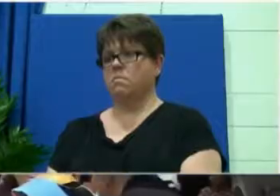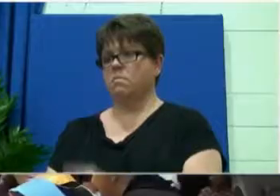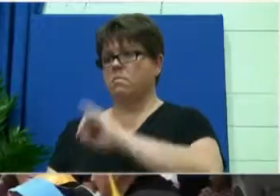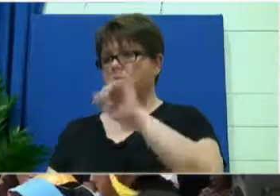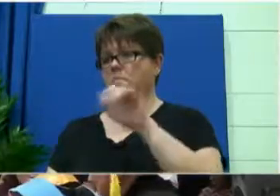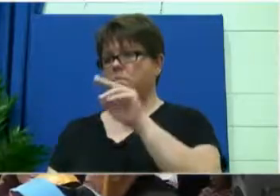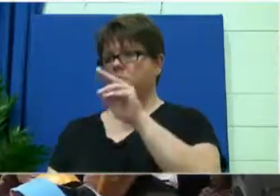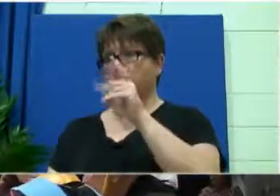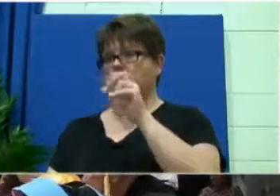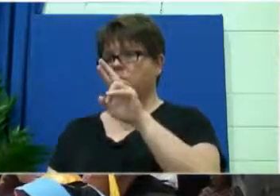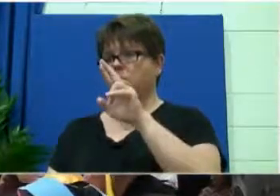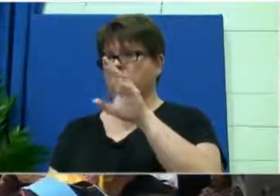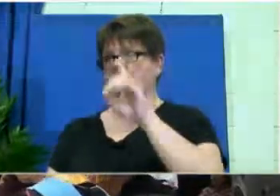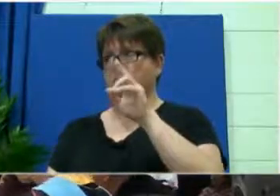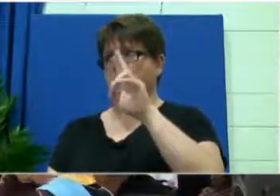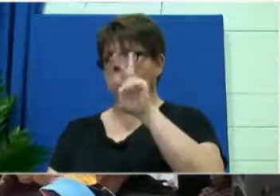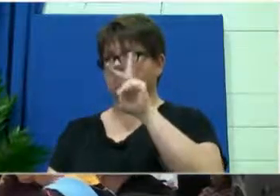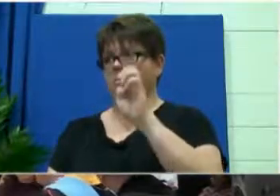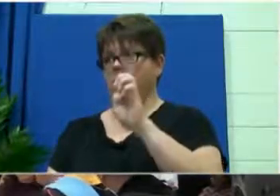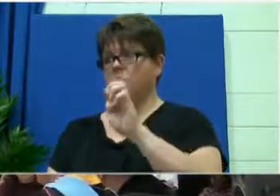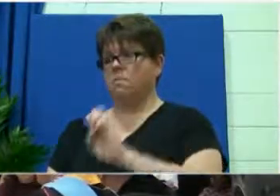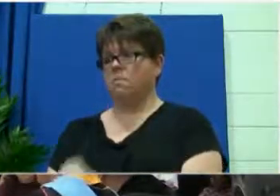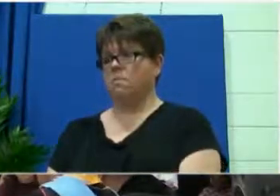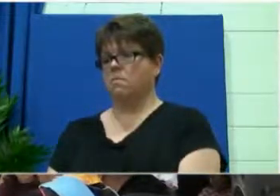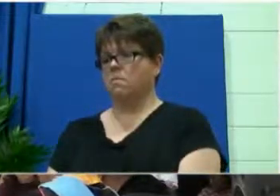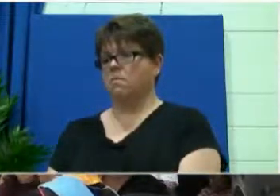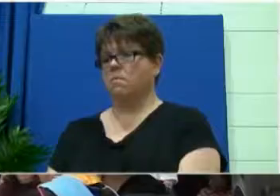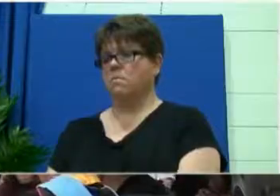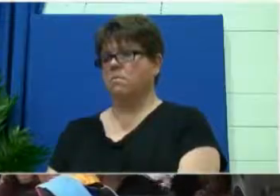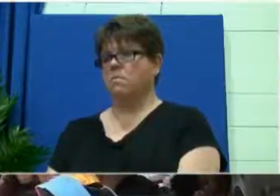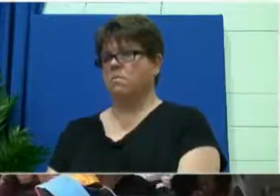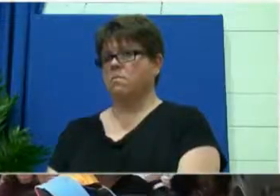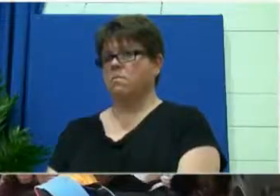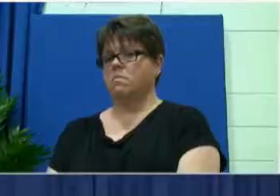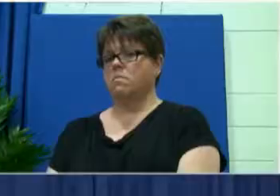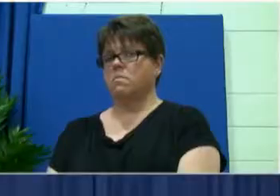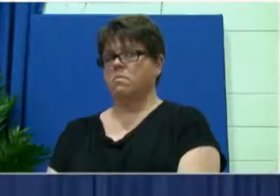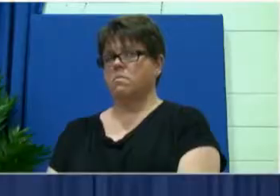Jennifer Dawn Duke, Associate in Applied Science, Respiratory Therapy.